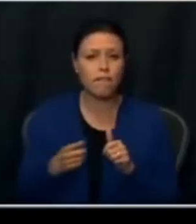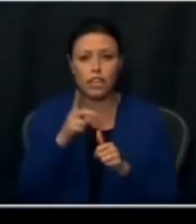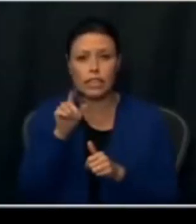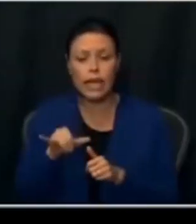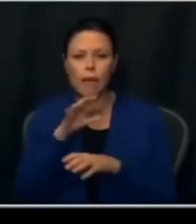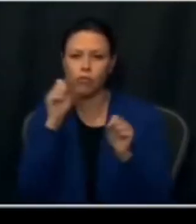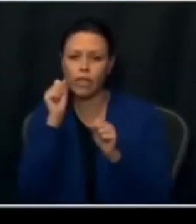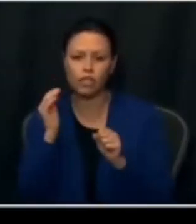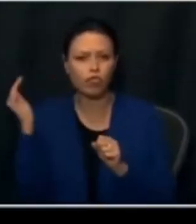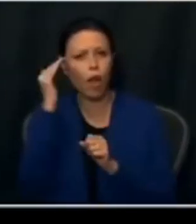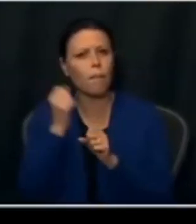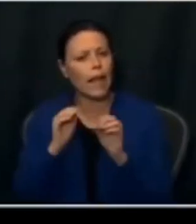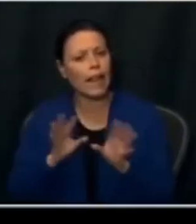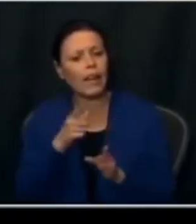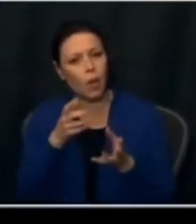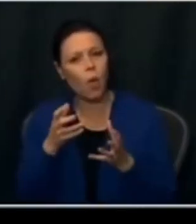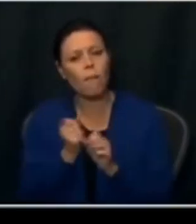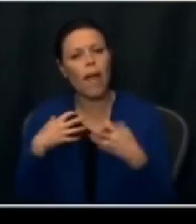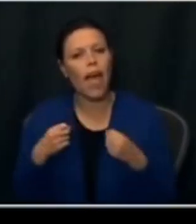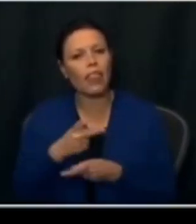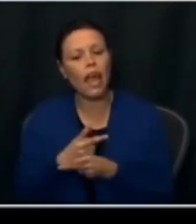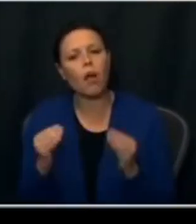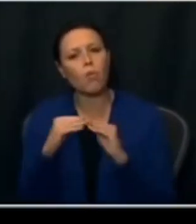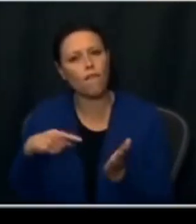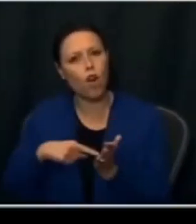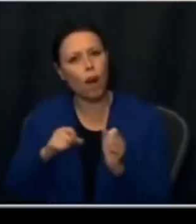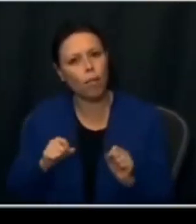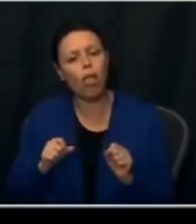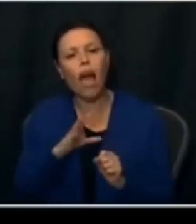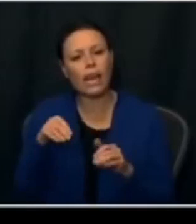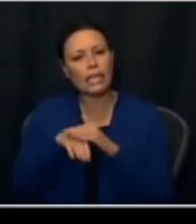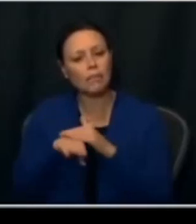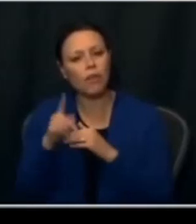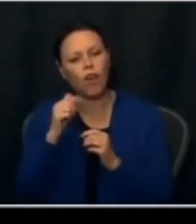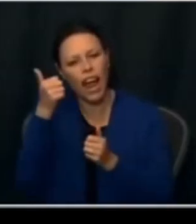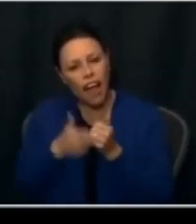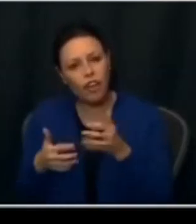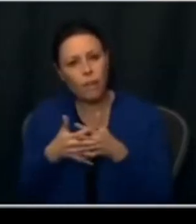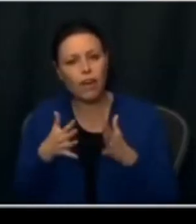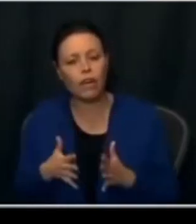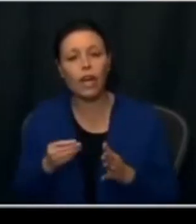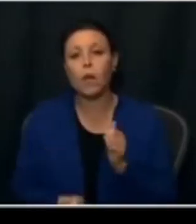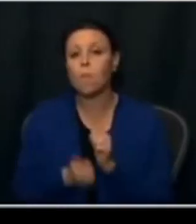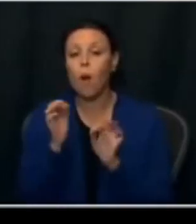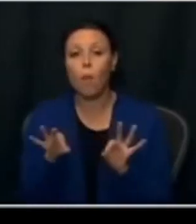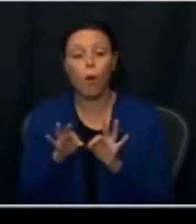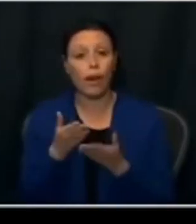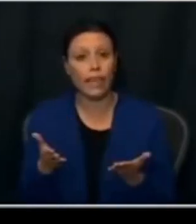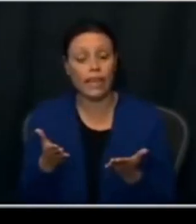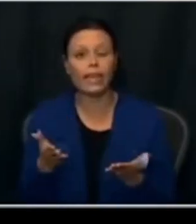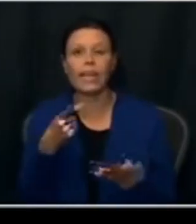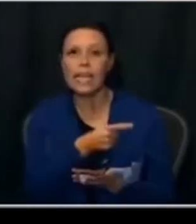Trump made it very clear that he wanted to make health care more affordable and accessible to every American. And the most important thing is